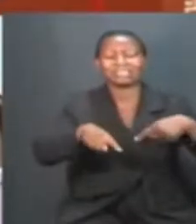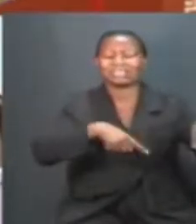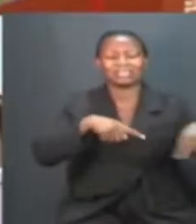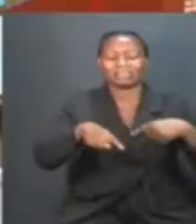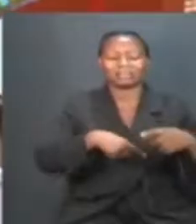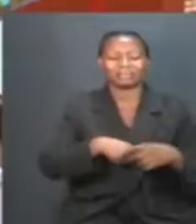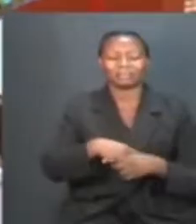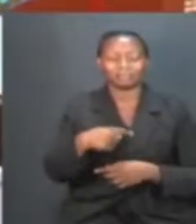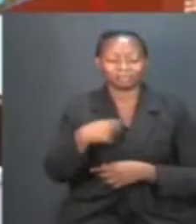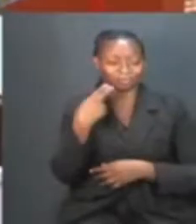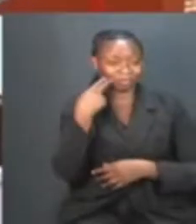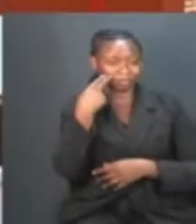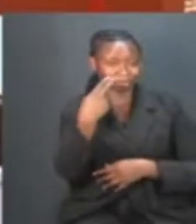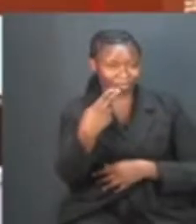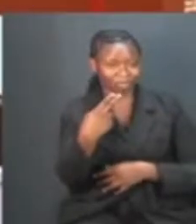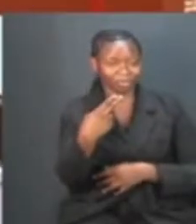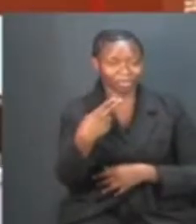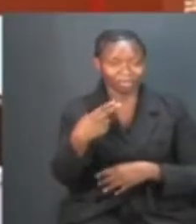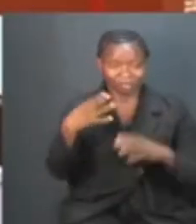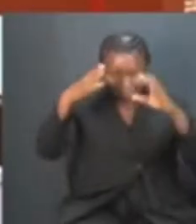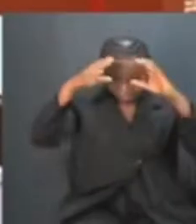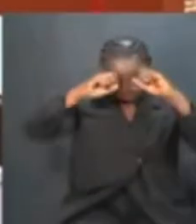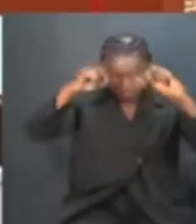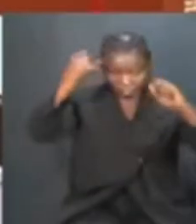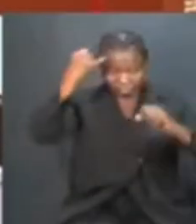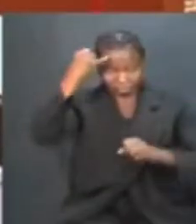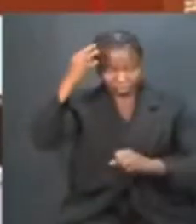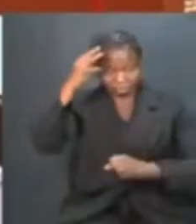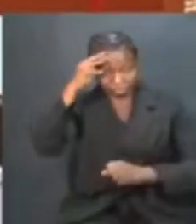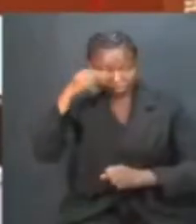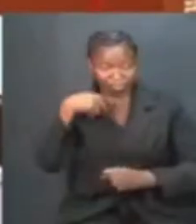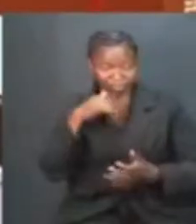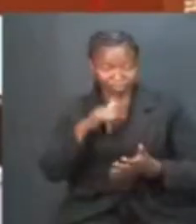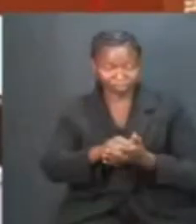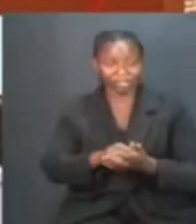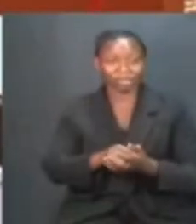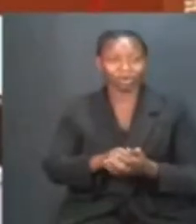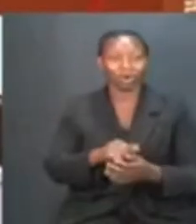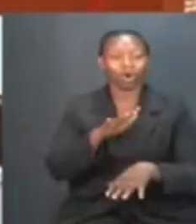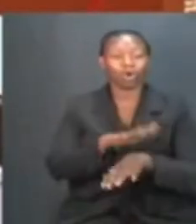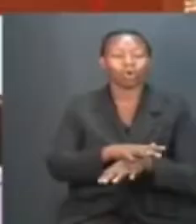I see the declaration by His Excellency to refer us